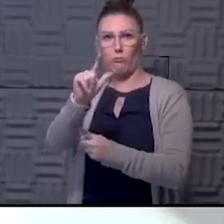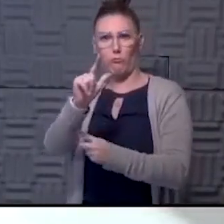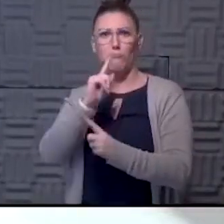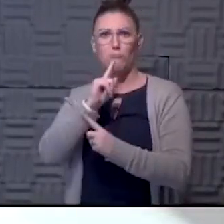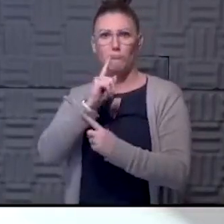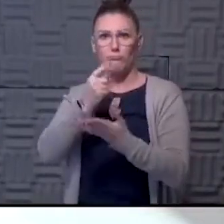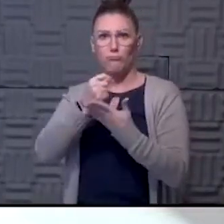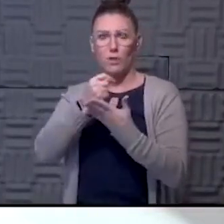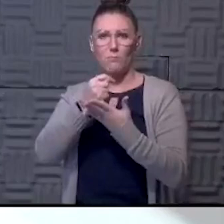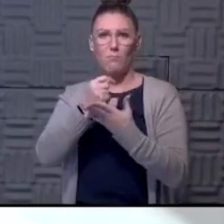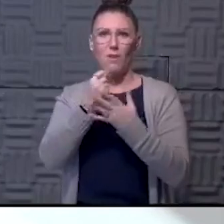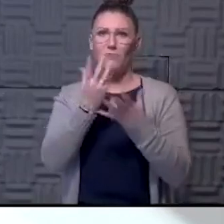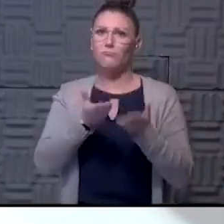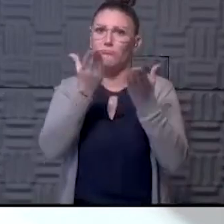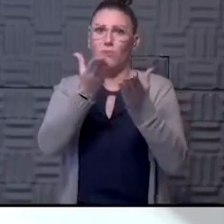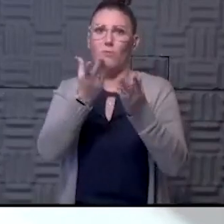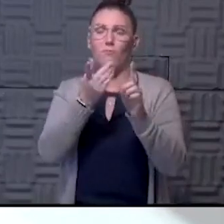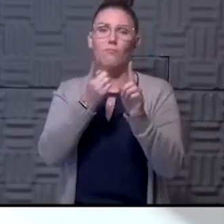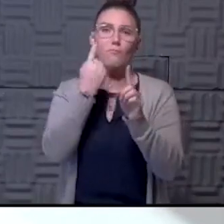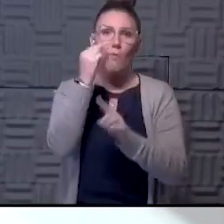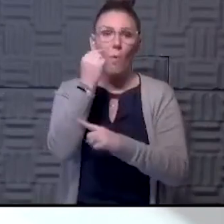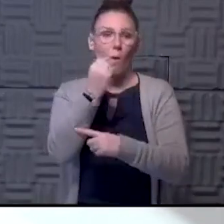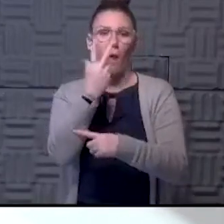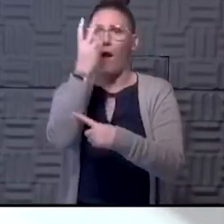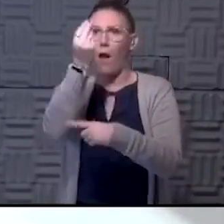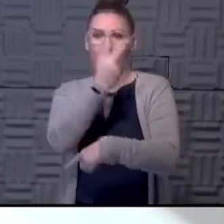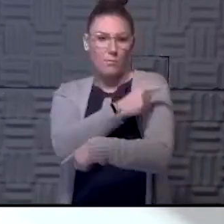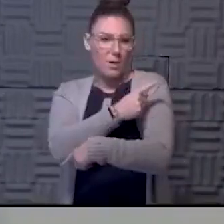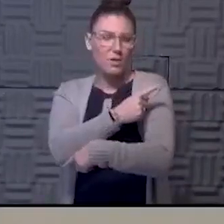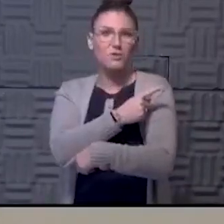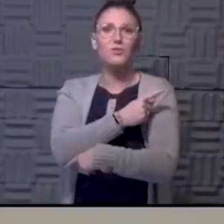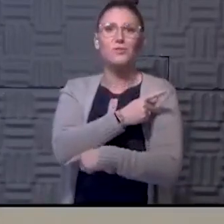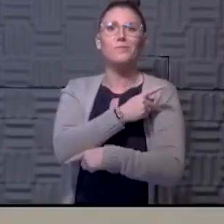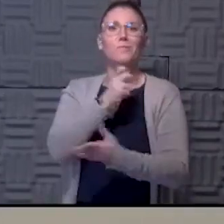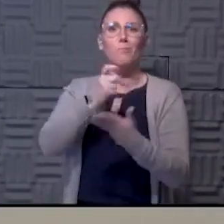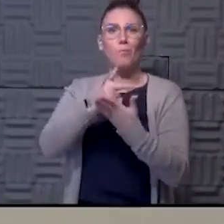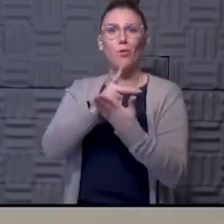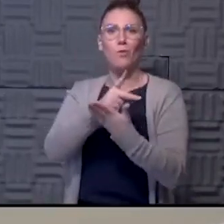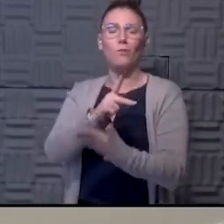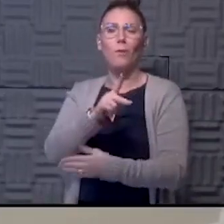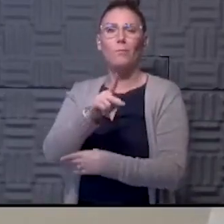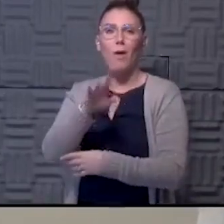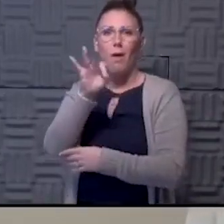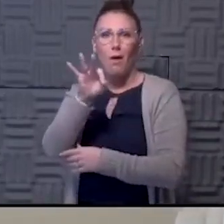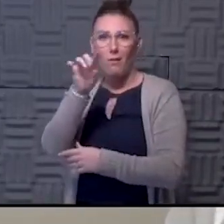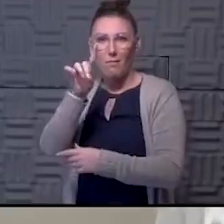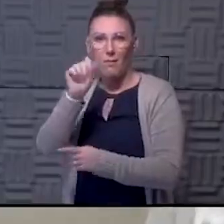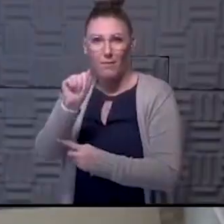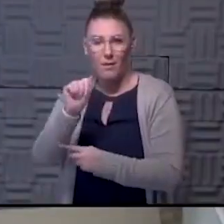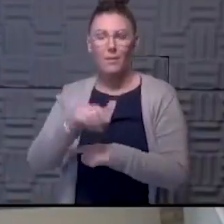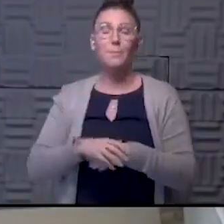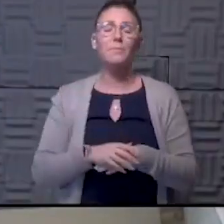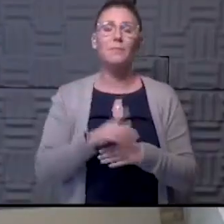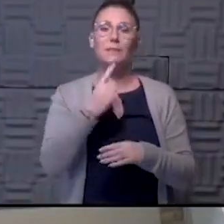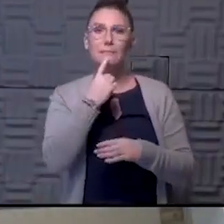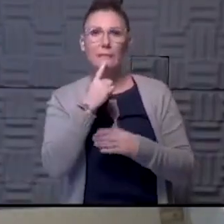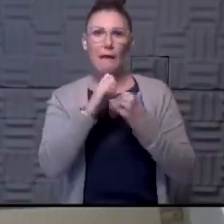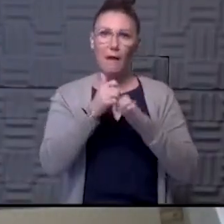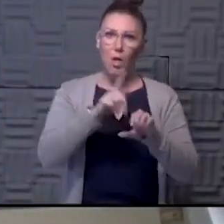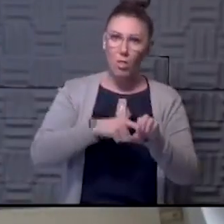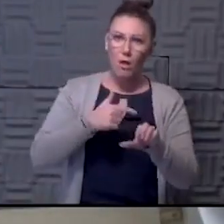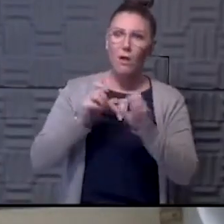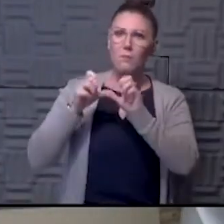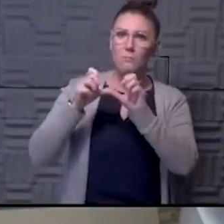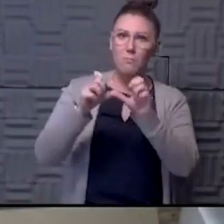outpatients under emergency use authorization by the FDA. And they told me, how long it would take and that there